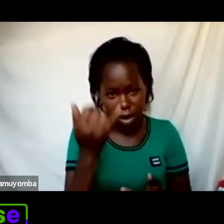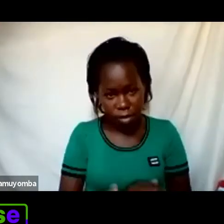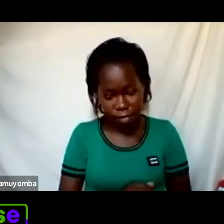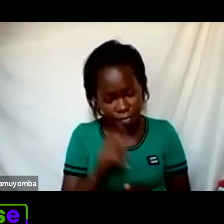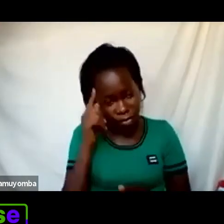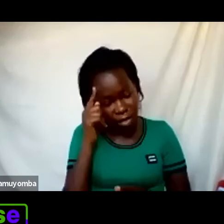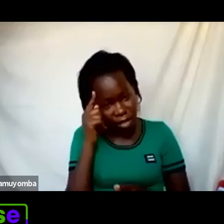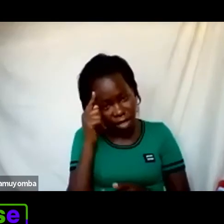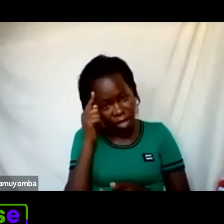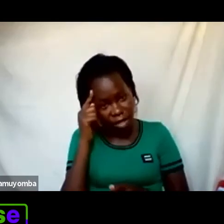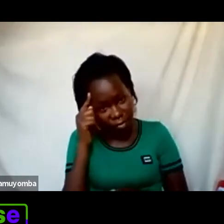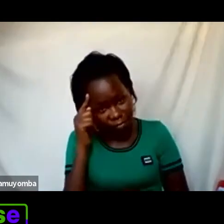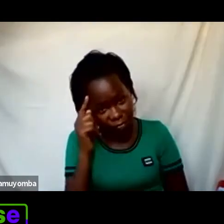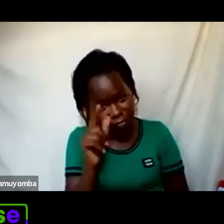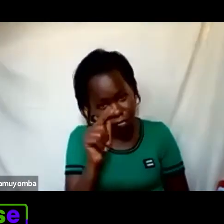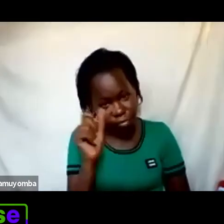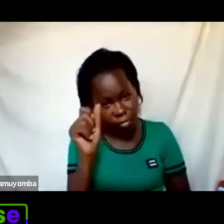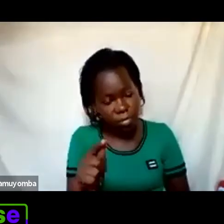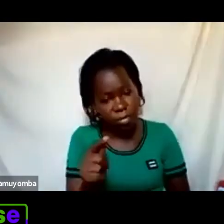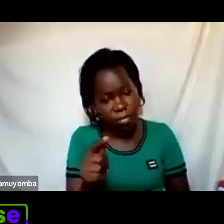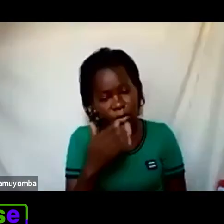test of this one will be in the pudding.